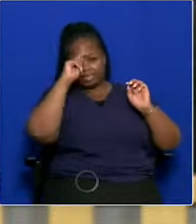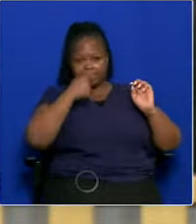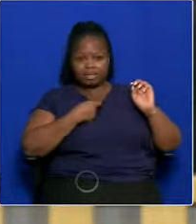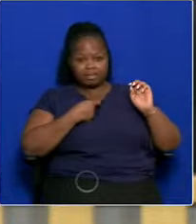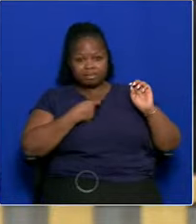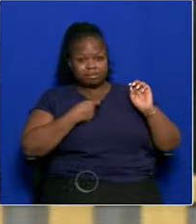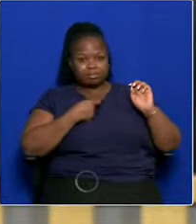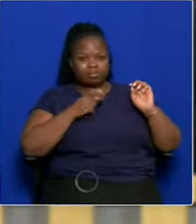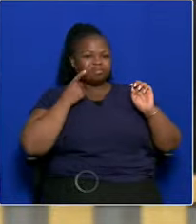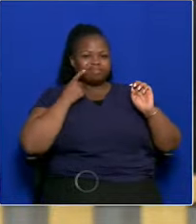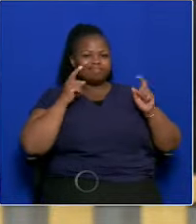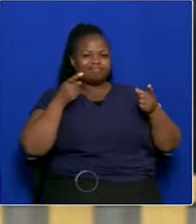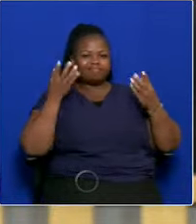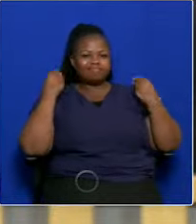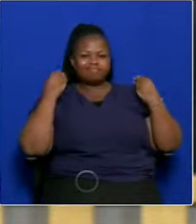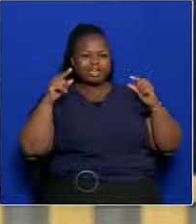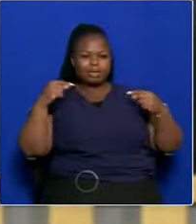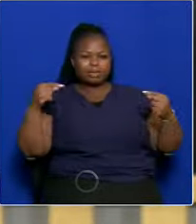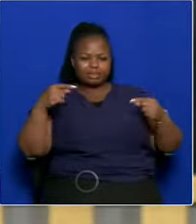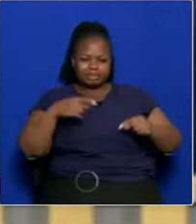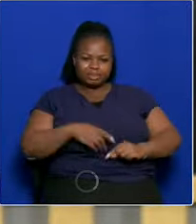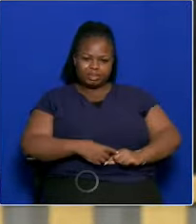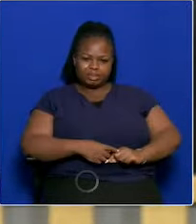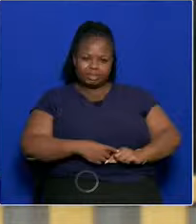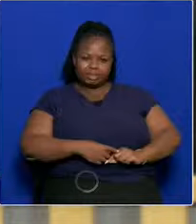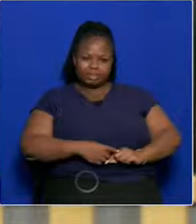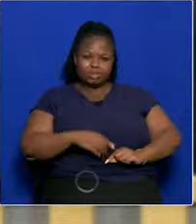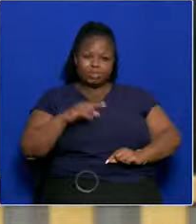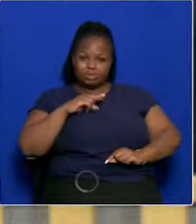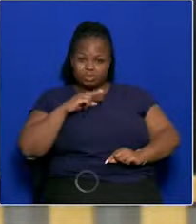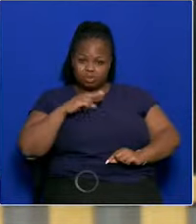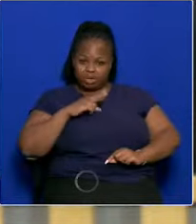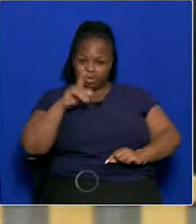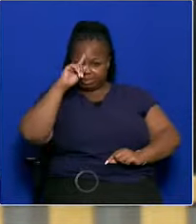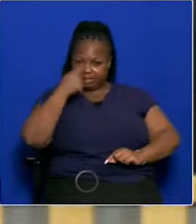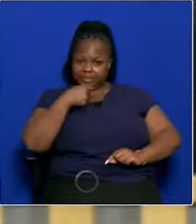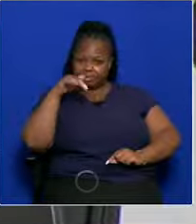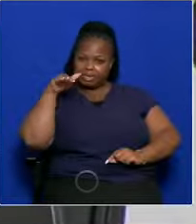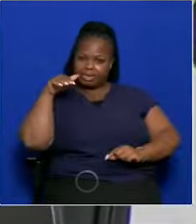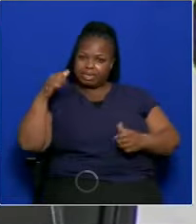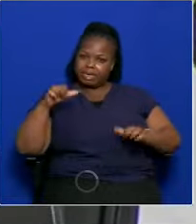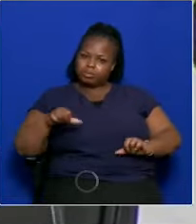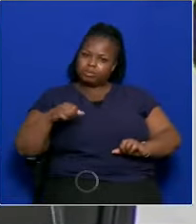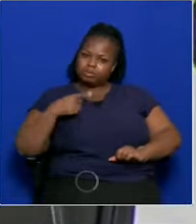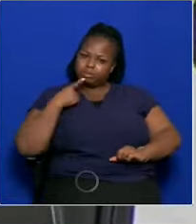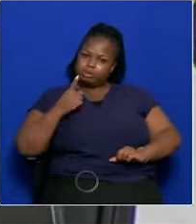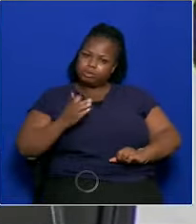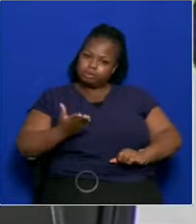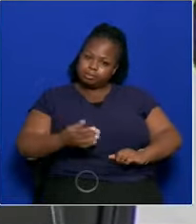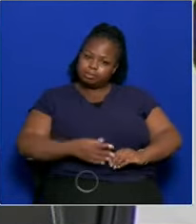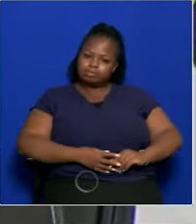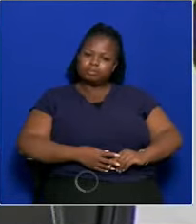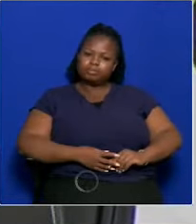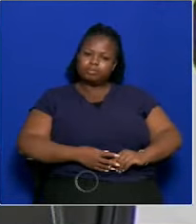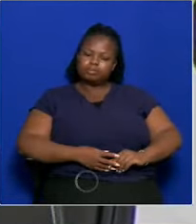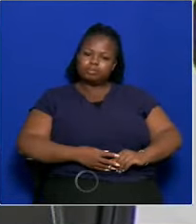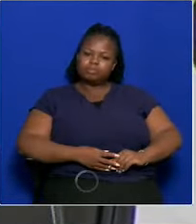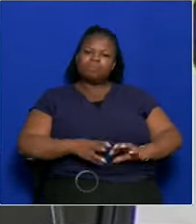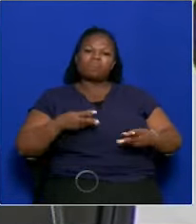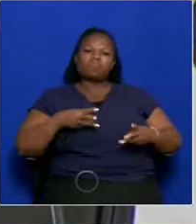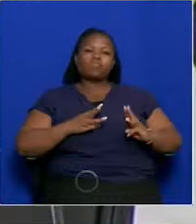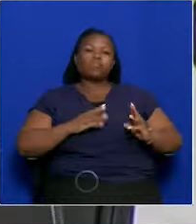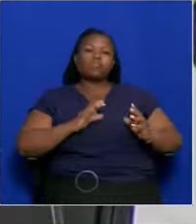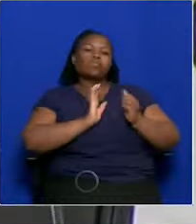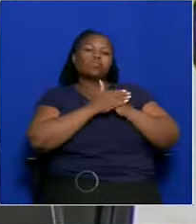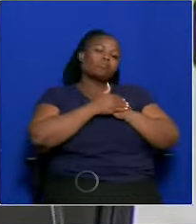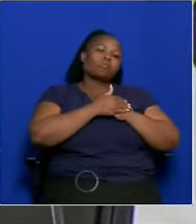you because it goes to your son's bank account. What do you say about that? As a way of hiding the source of